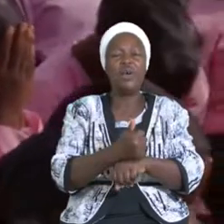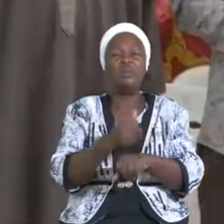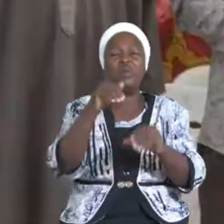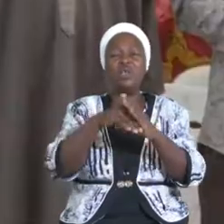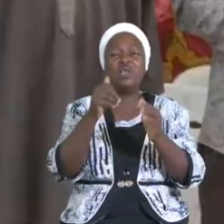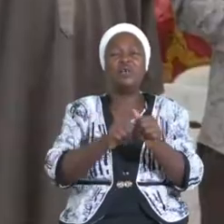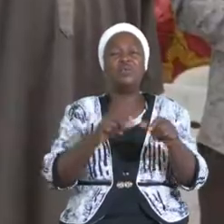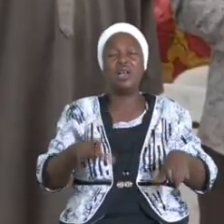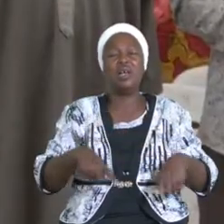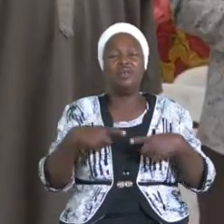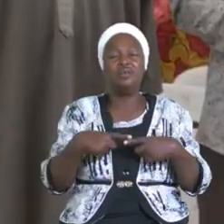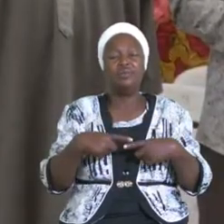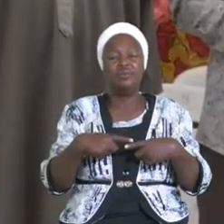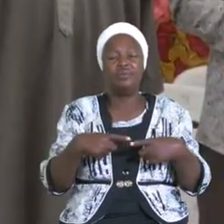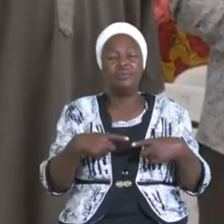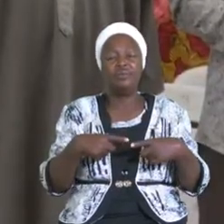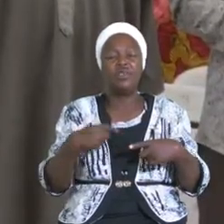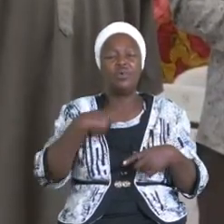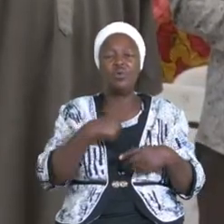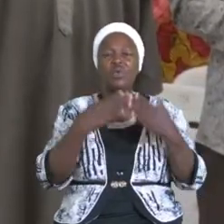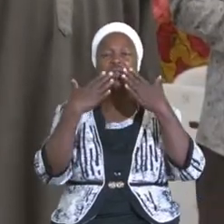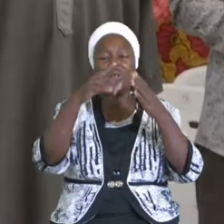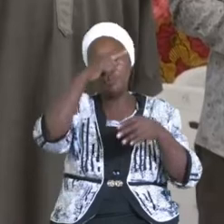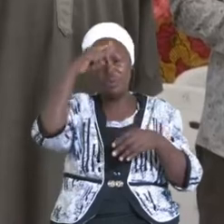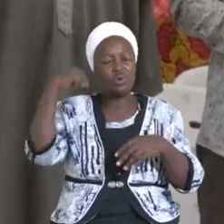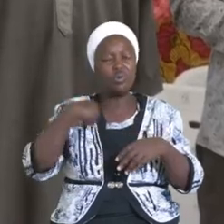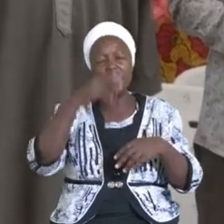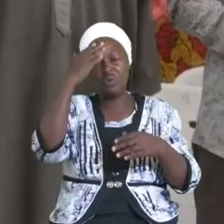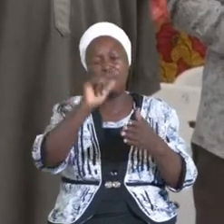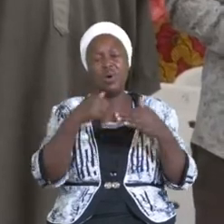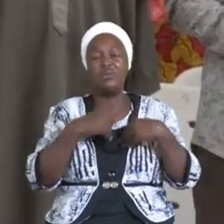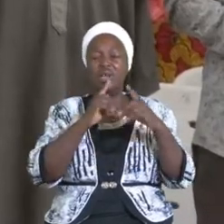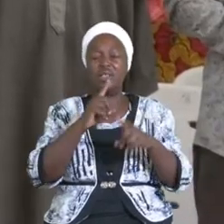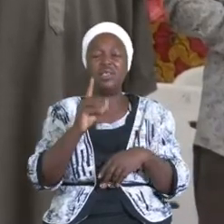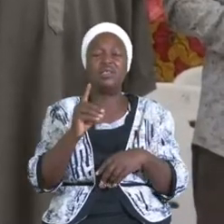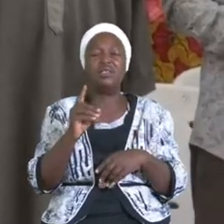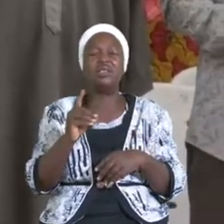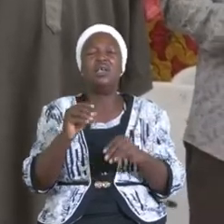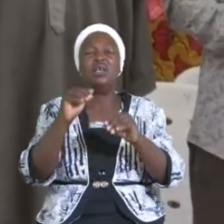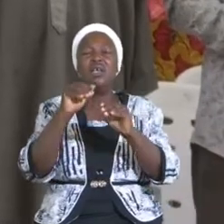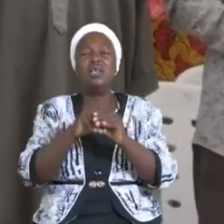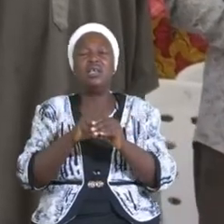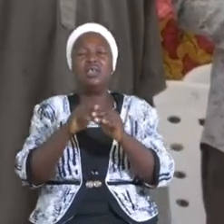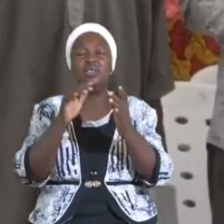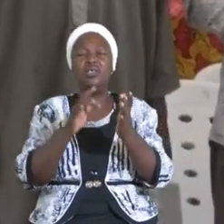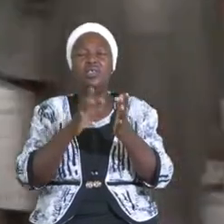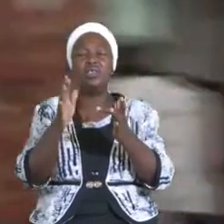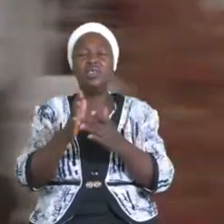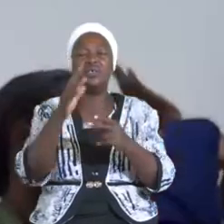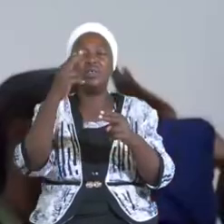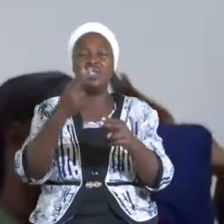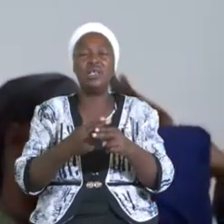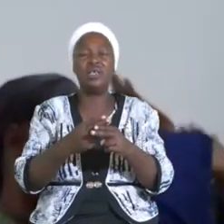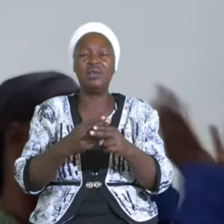life. But thank you because we know you have answered. In Jesus' name